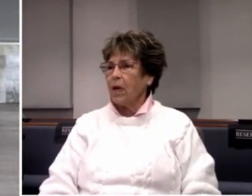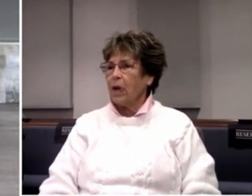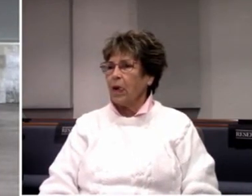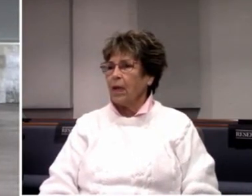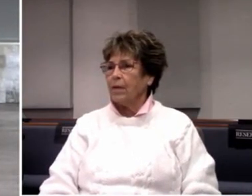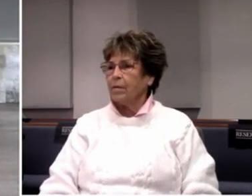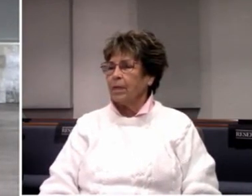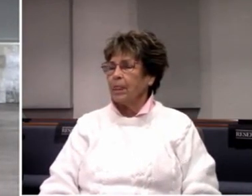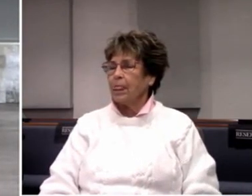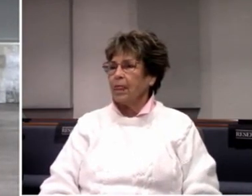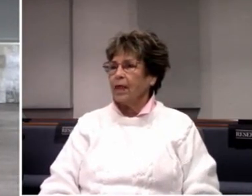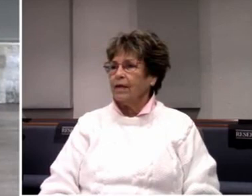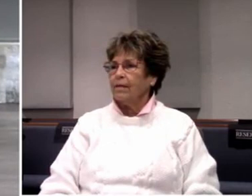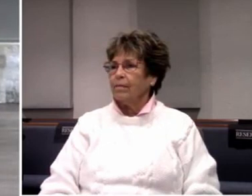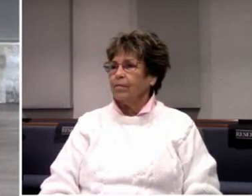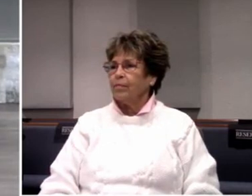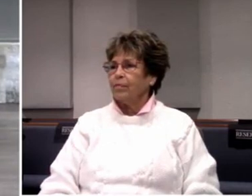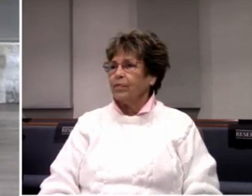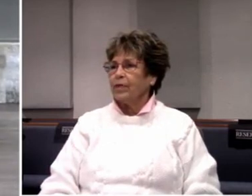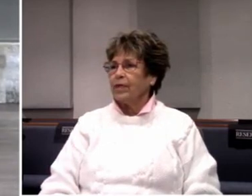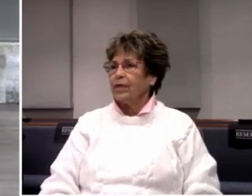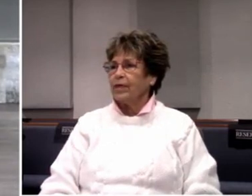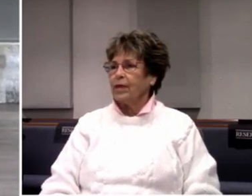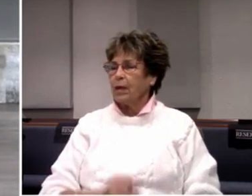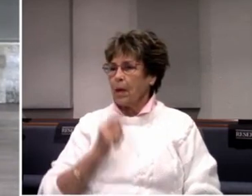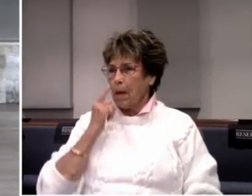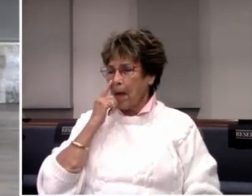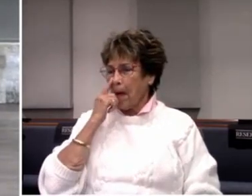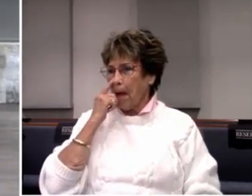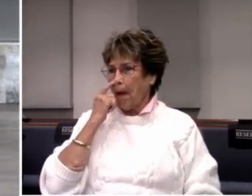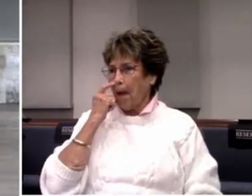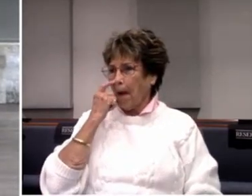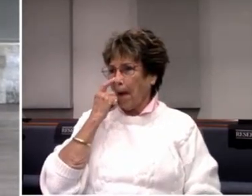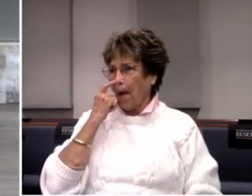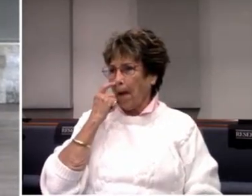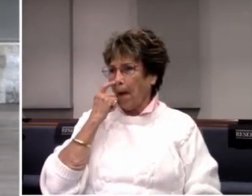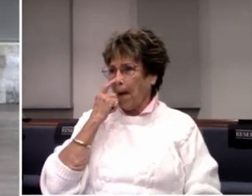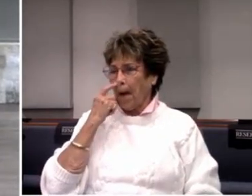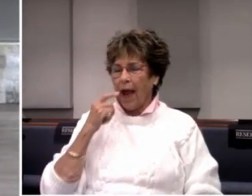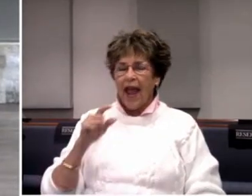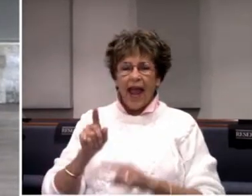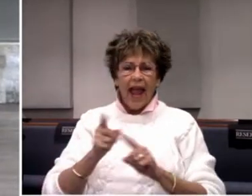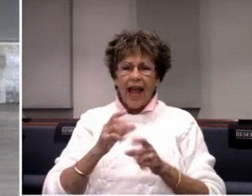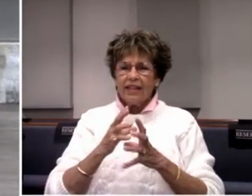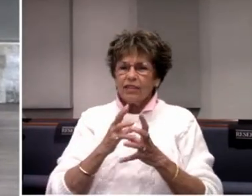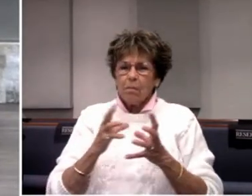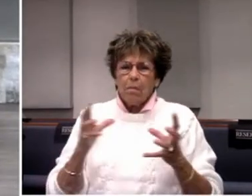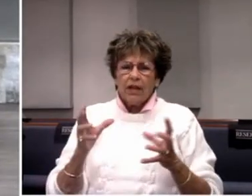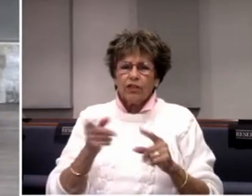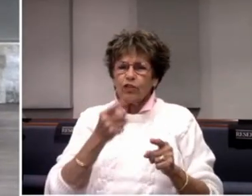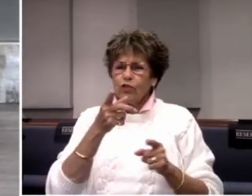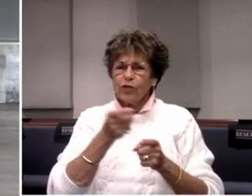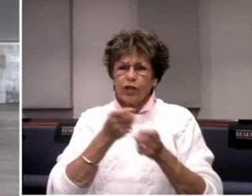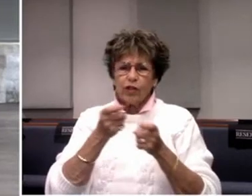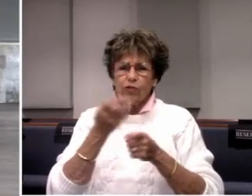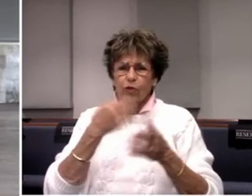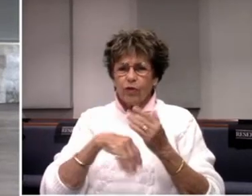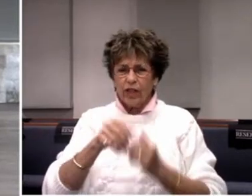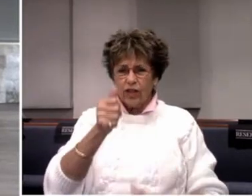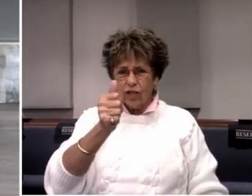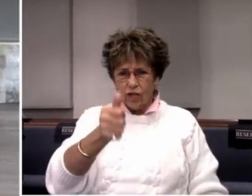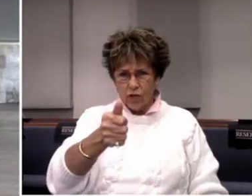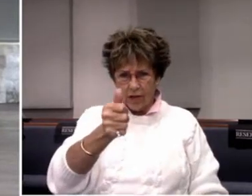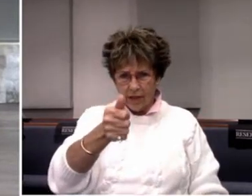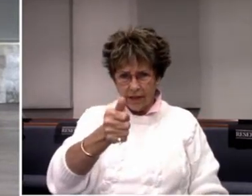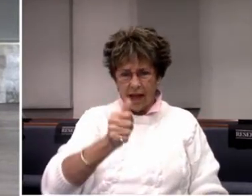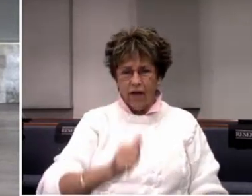all men. And if it be possible, as much as you can control about yourself in the temperance